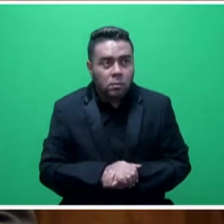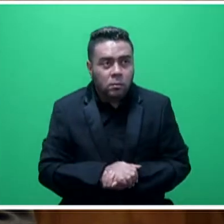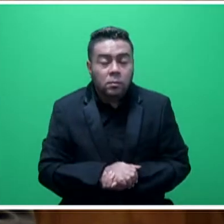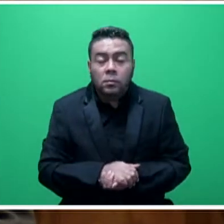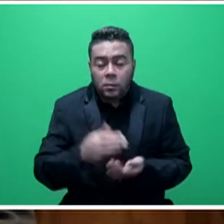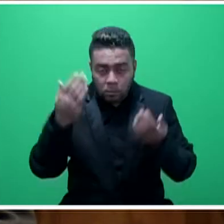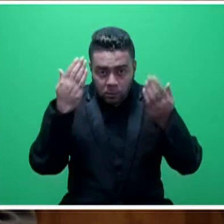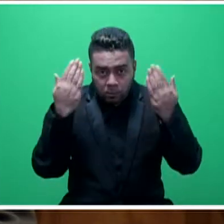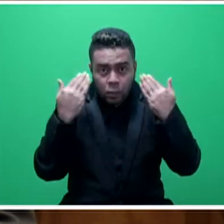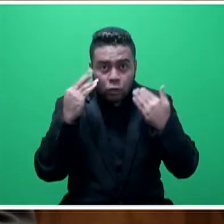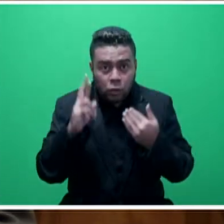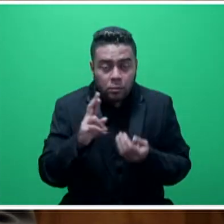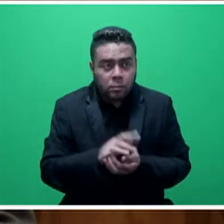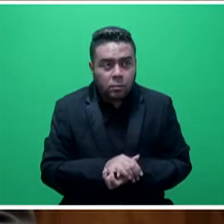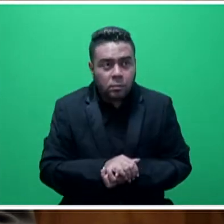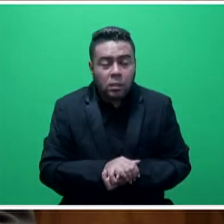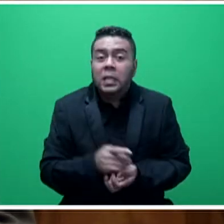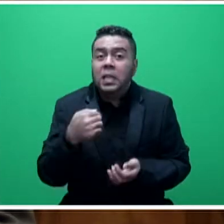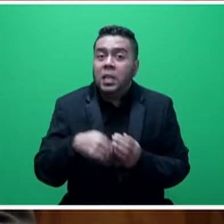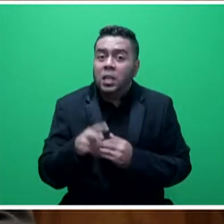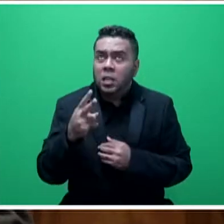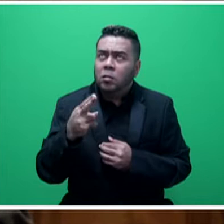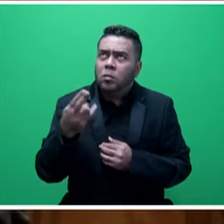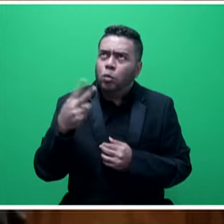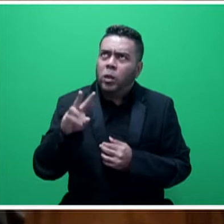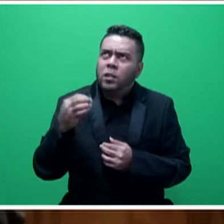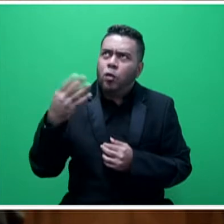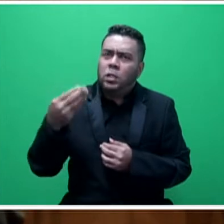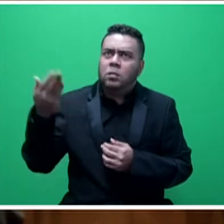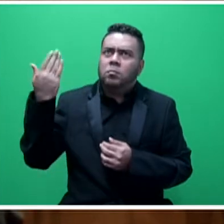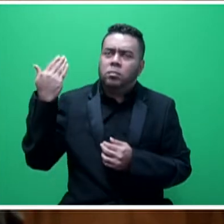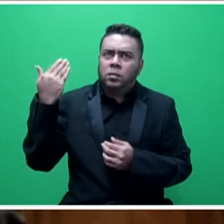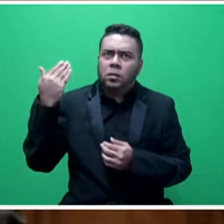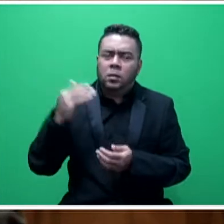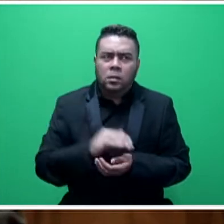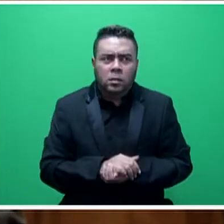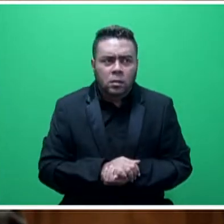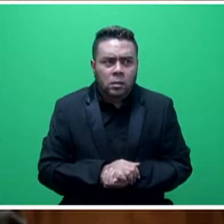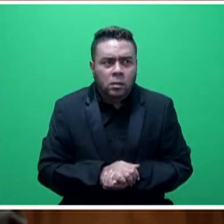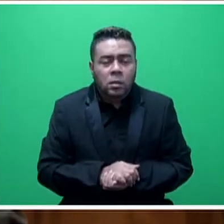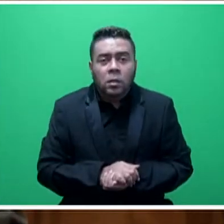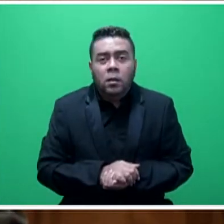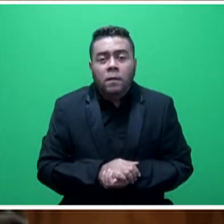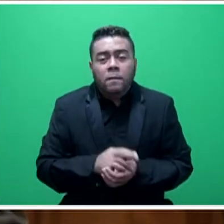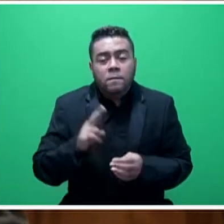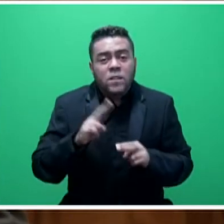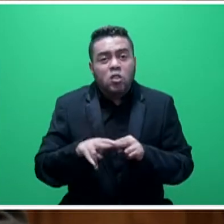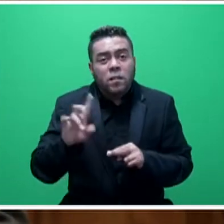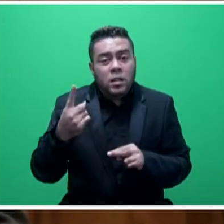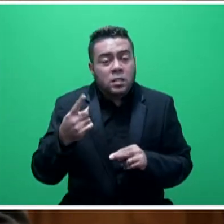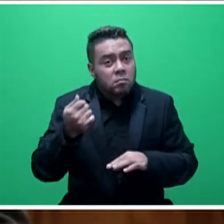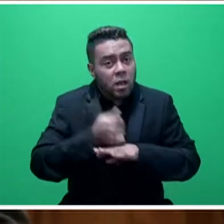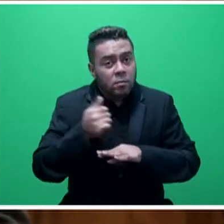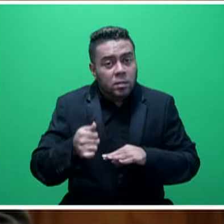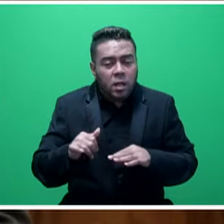Mr. Speaker said in 2014, the Fiji First government democratically won the national elections, and one of our